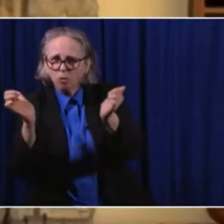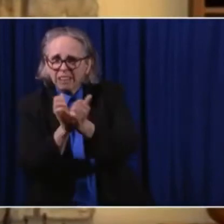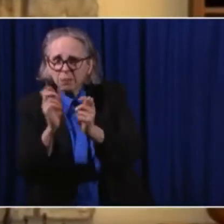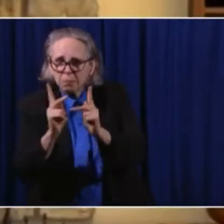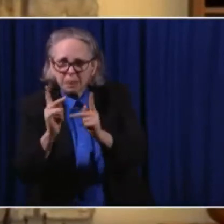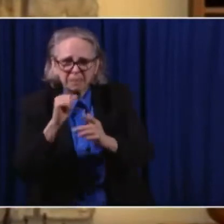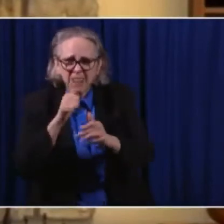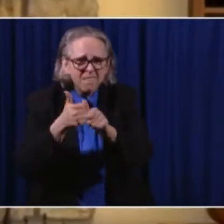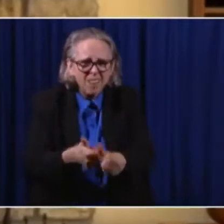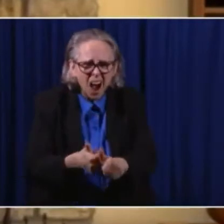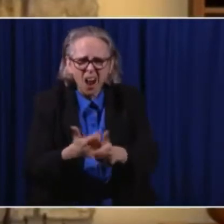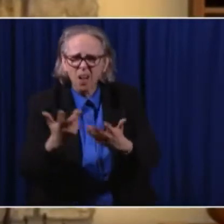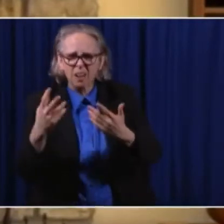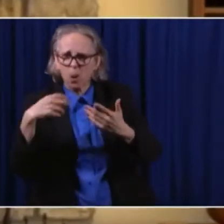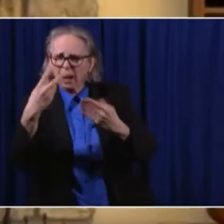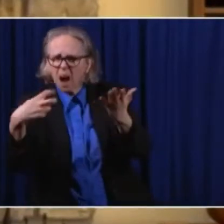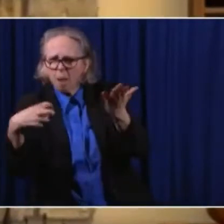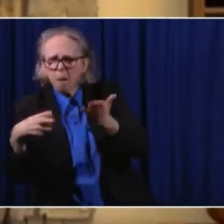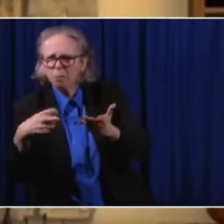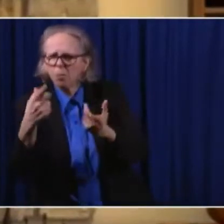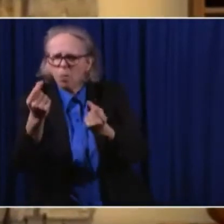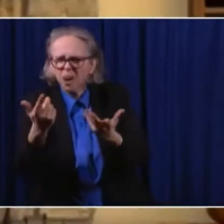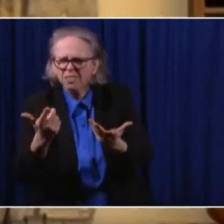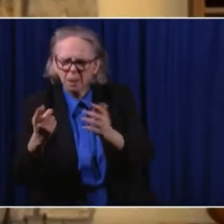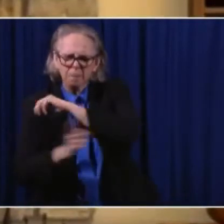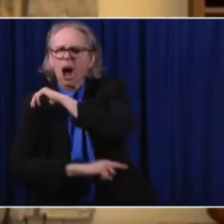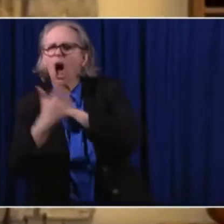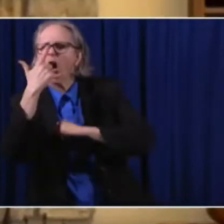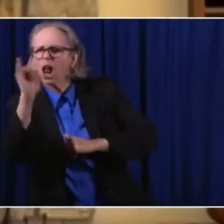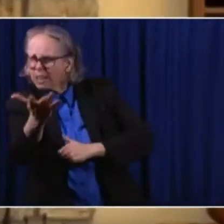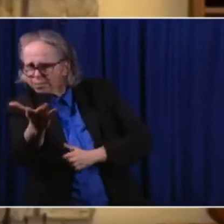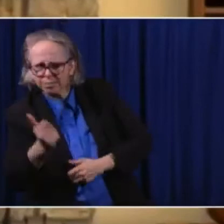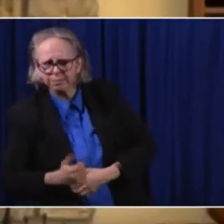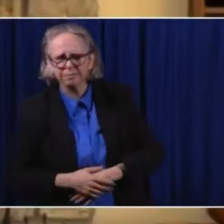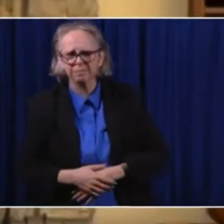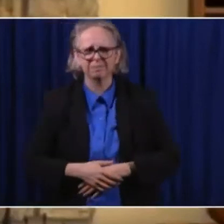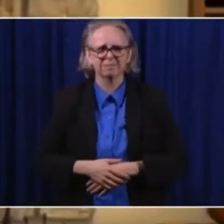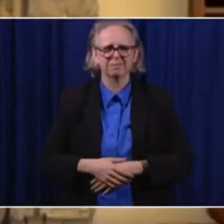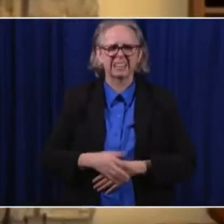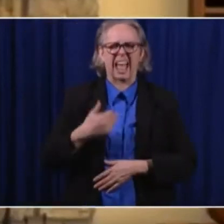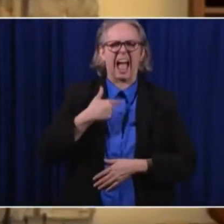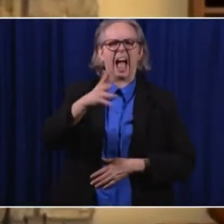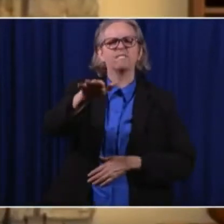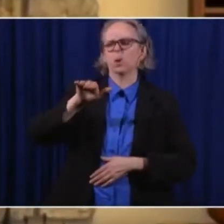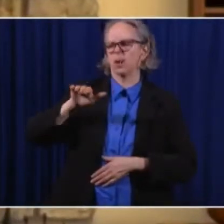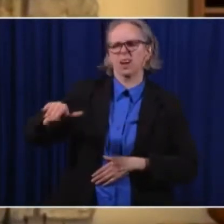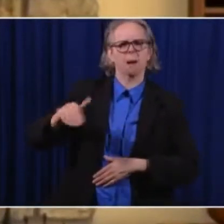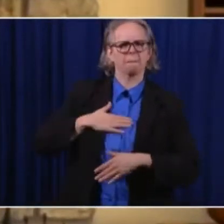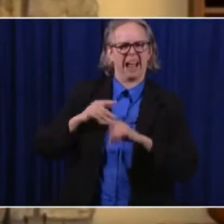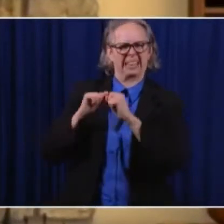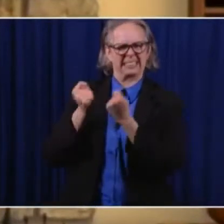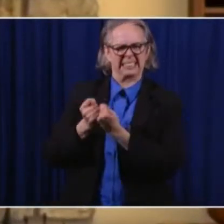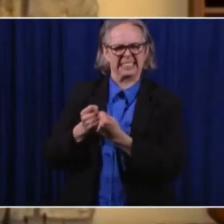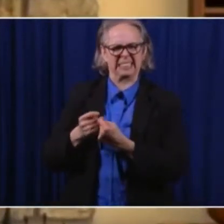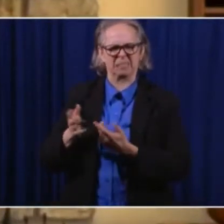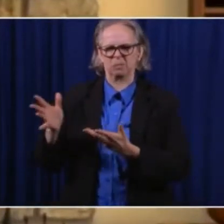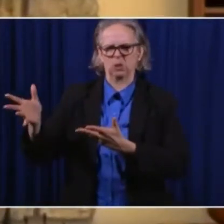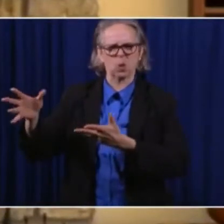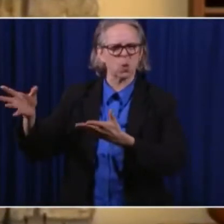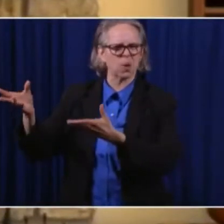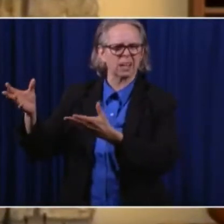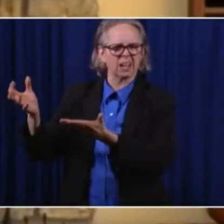give them tickets? What are the penalties here? Yeah, let me get, I'm going to have my team send in to me the statute